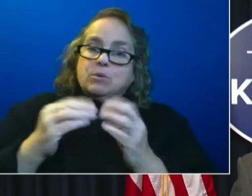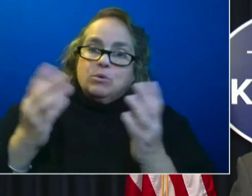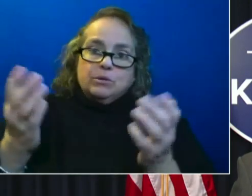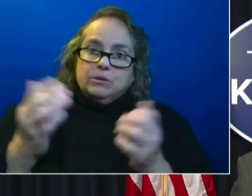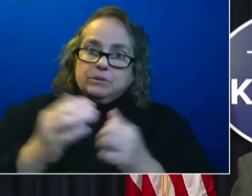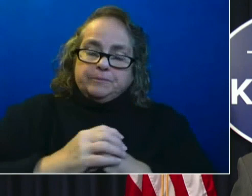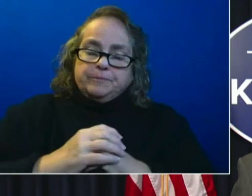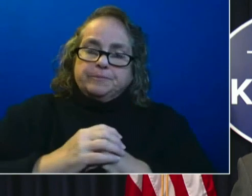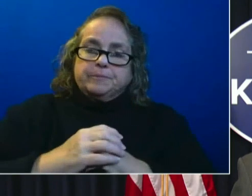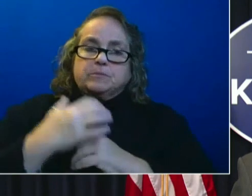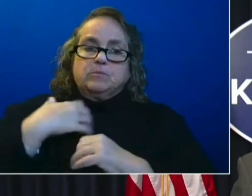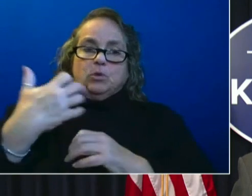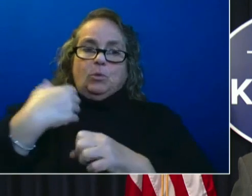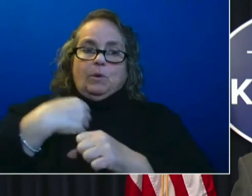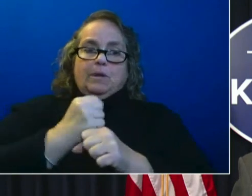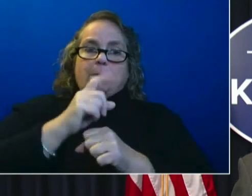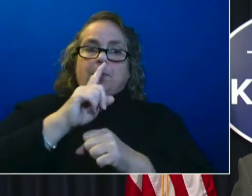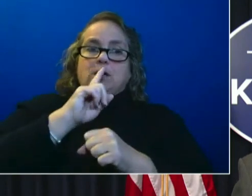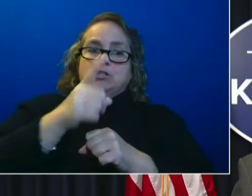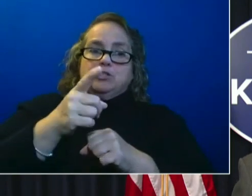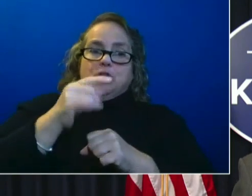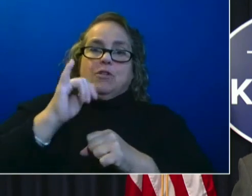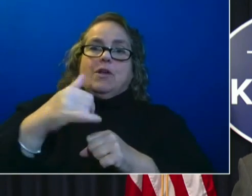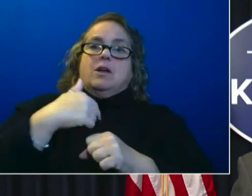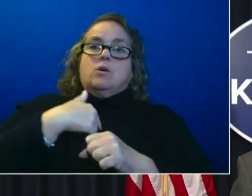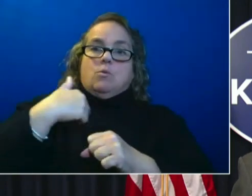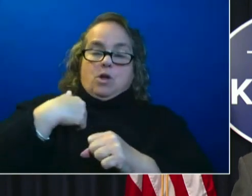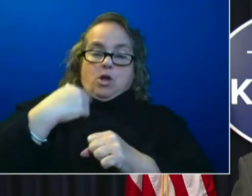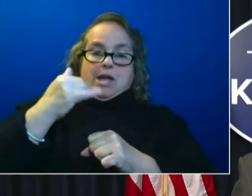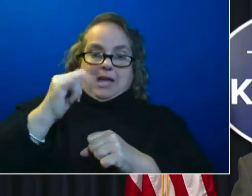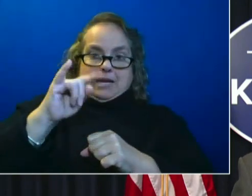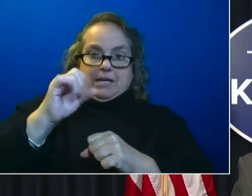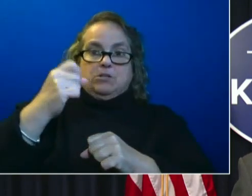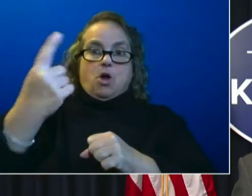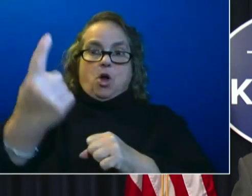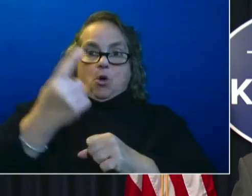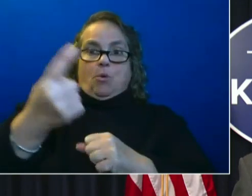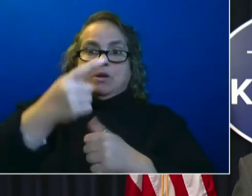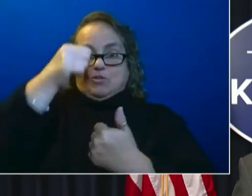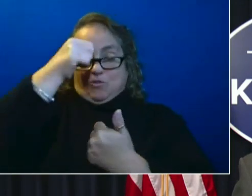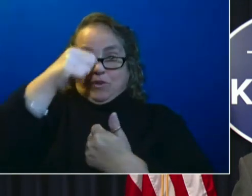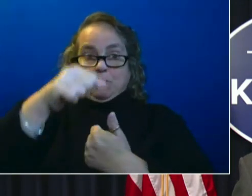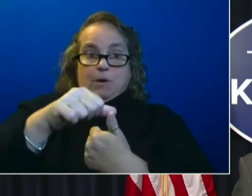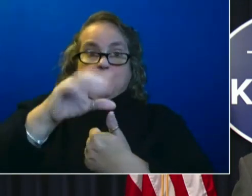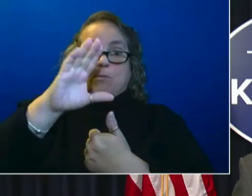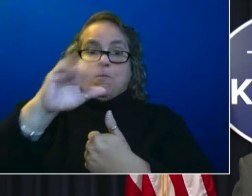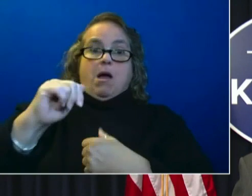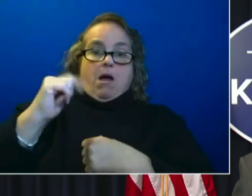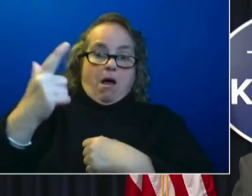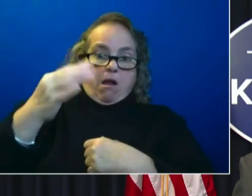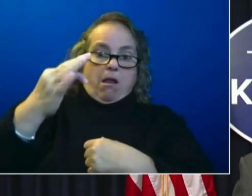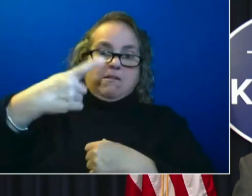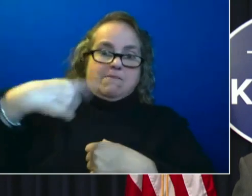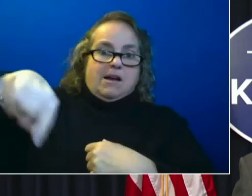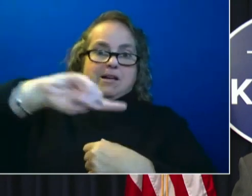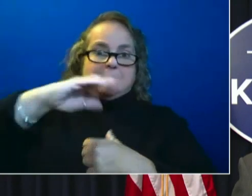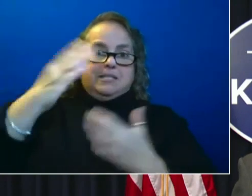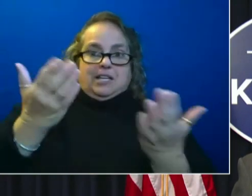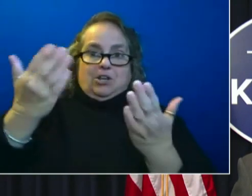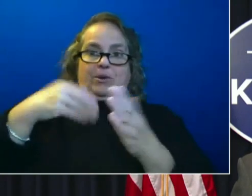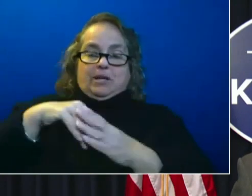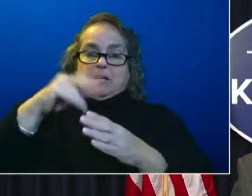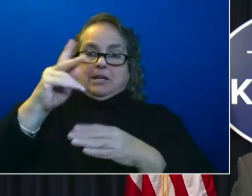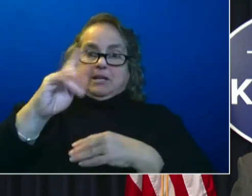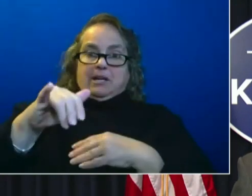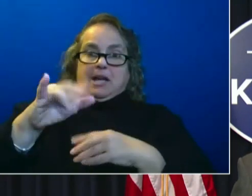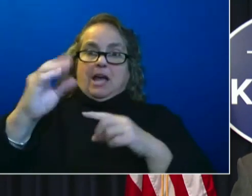is always remembered by all of us here in the Commonwealth. And a permanent